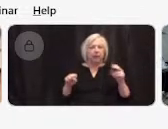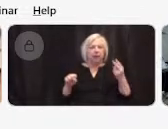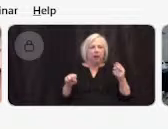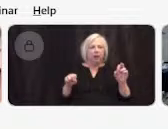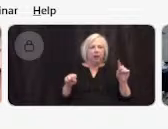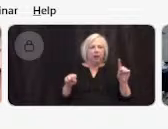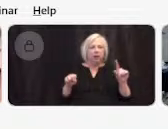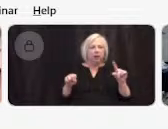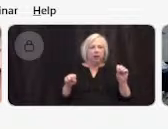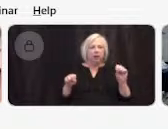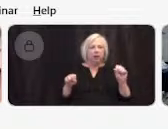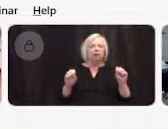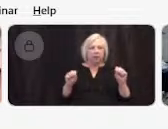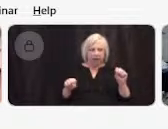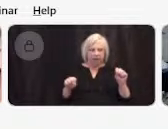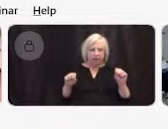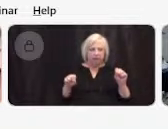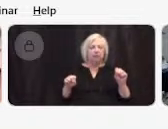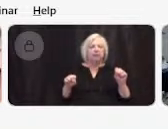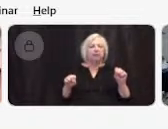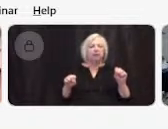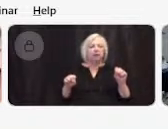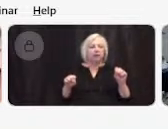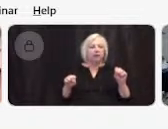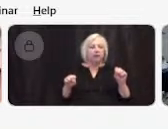Hodges, Yes.